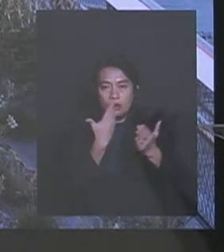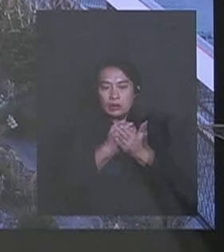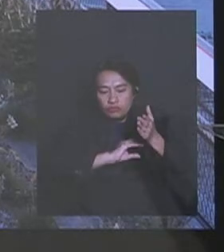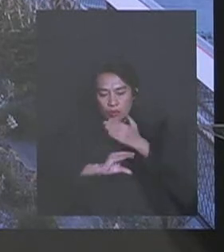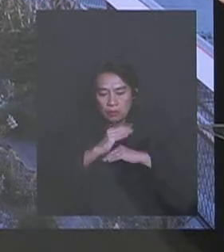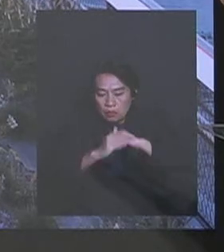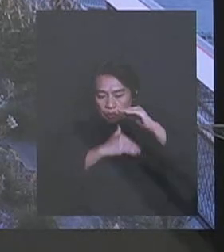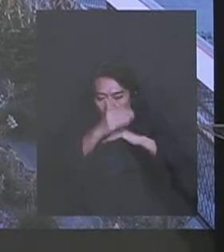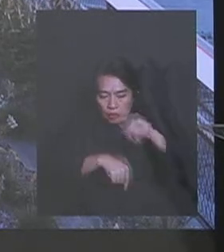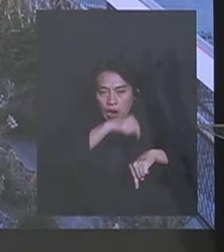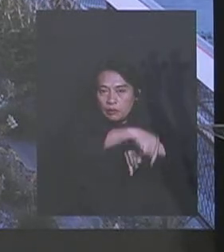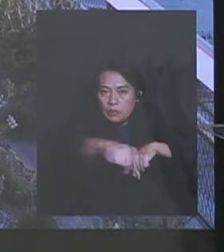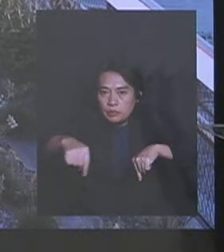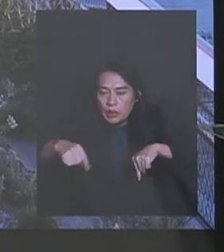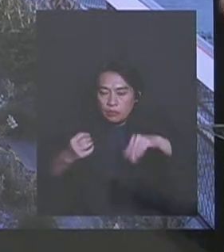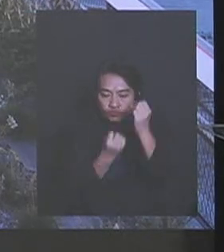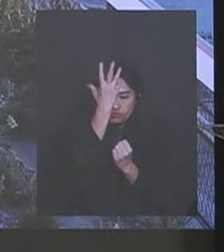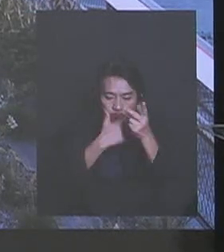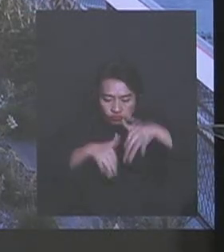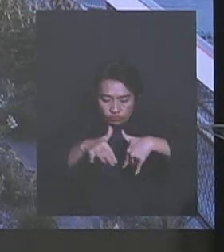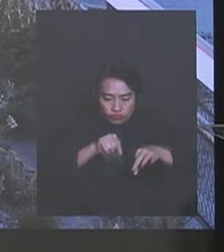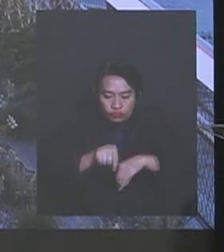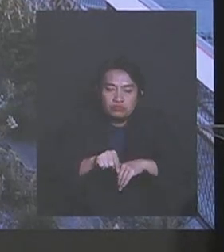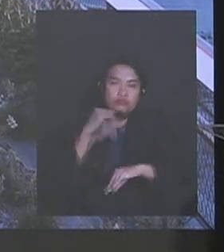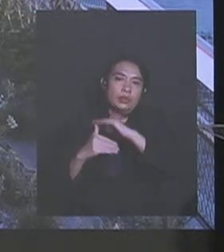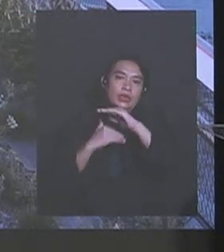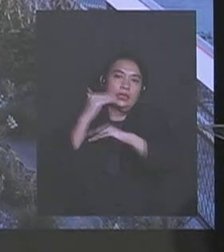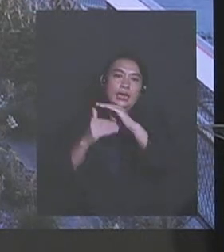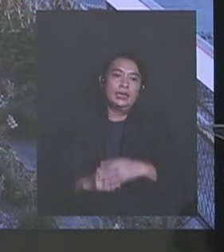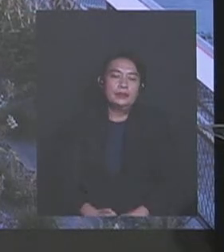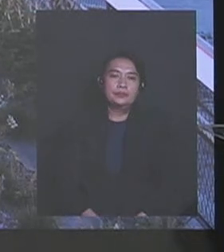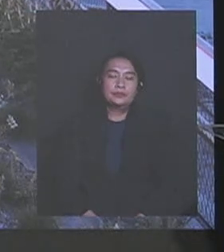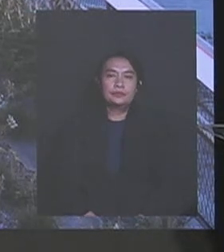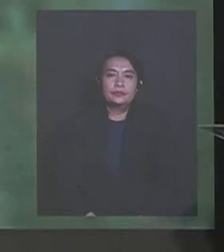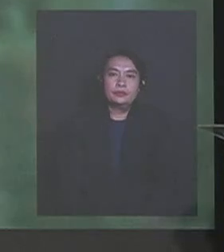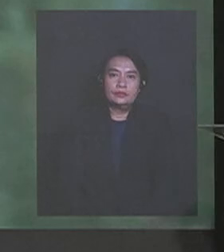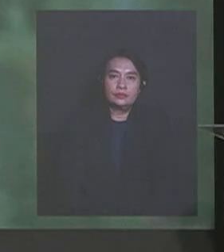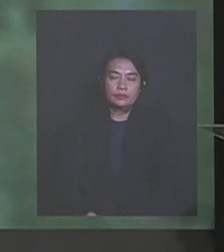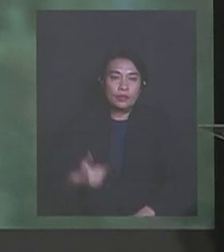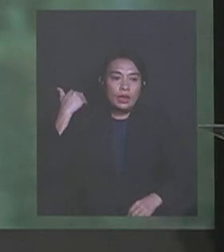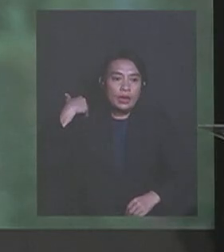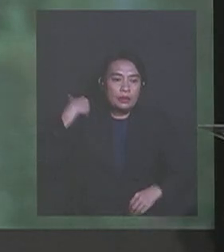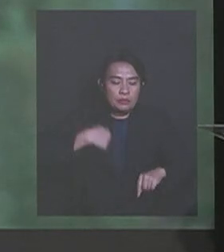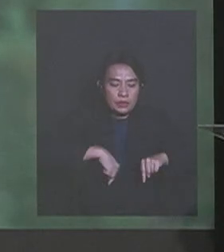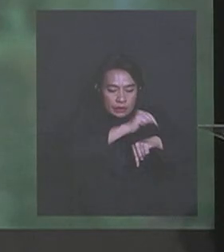not complete. We still have the whole section around Hudson Yards, which needs